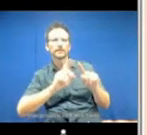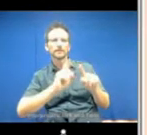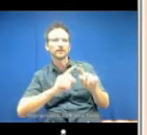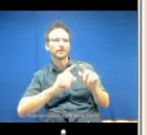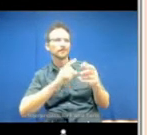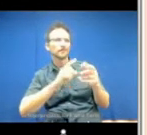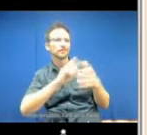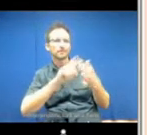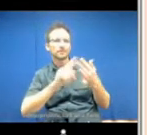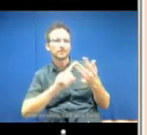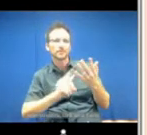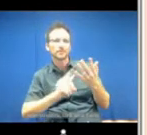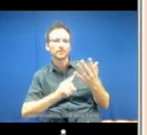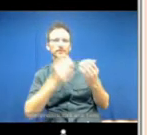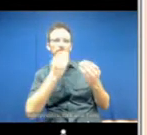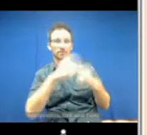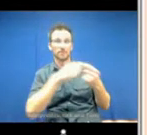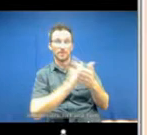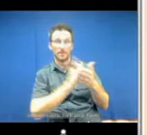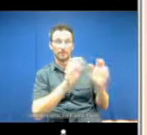off.